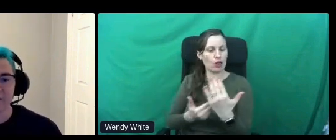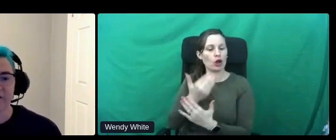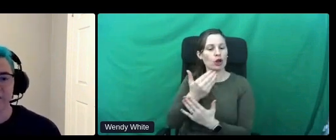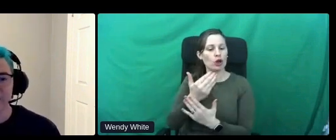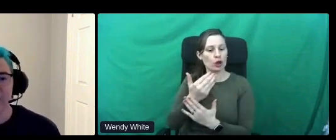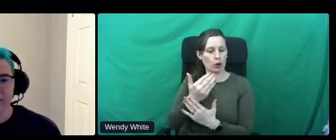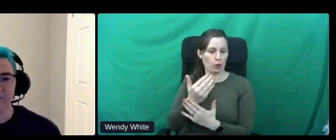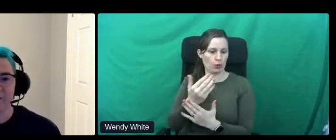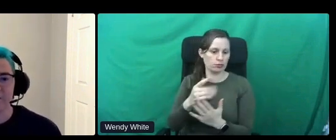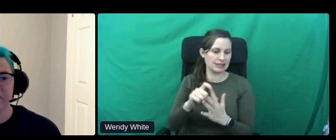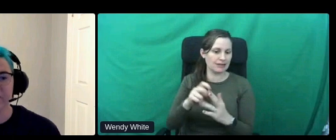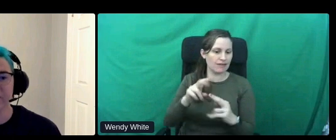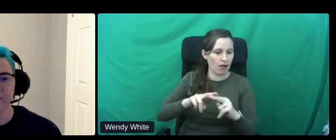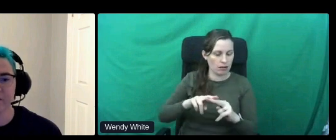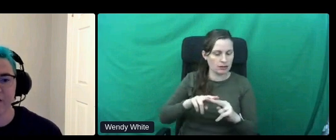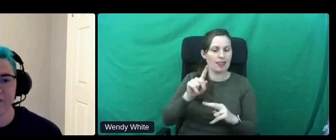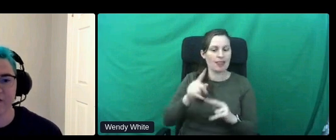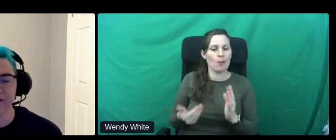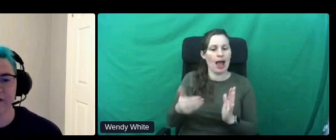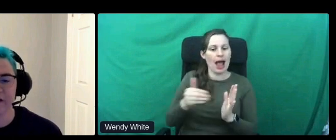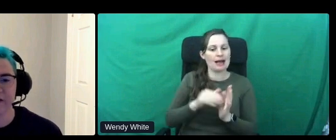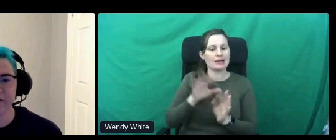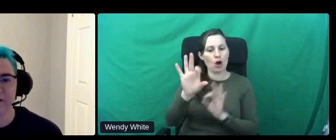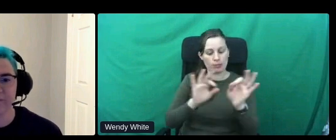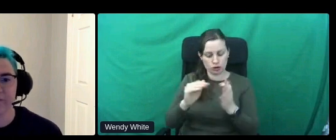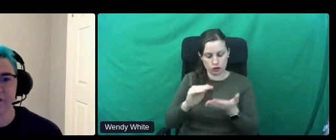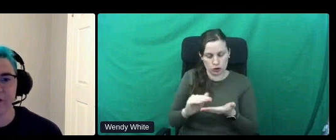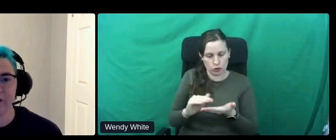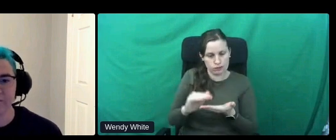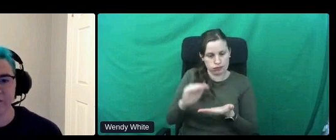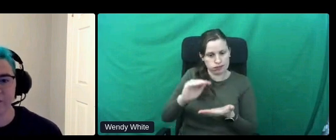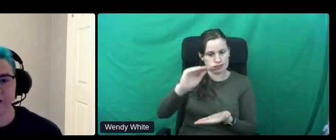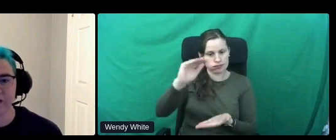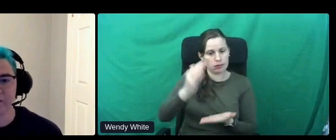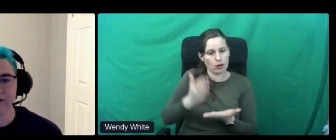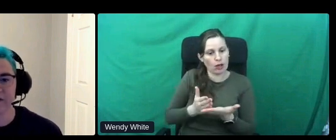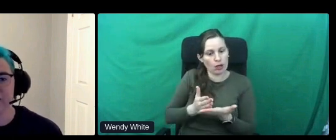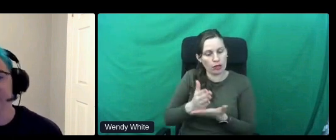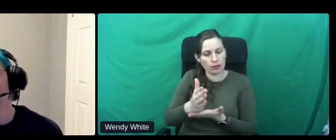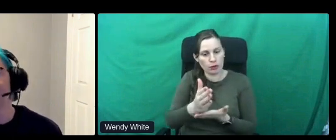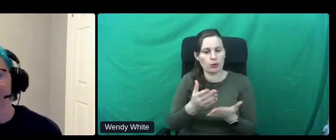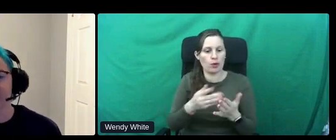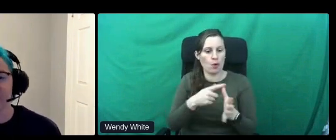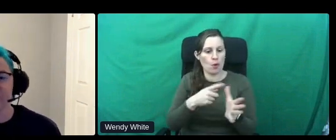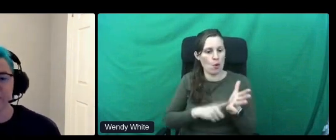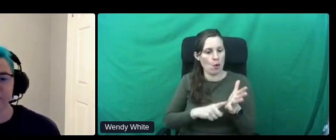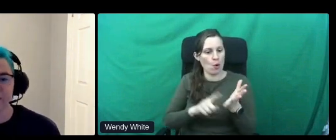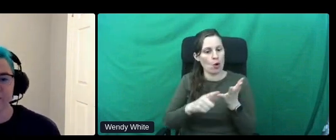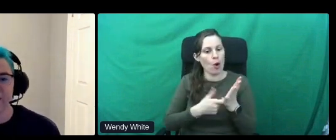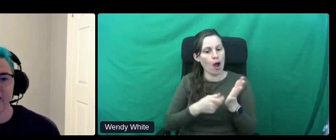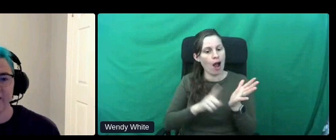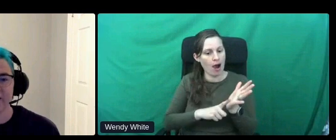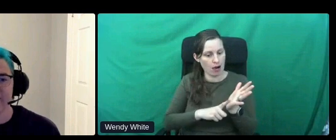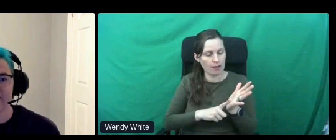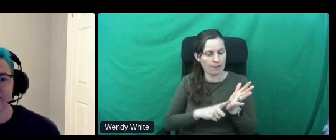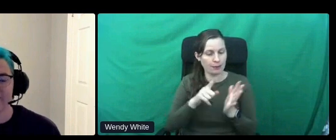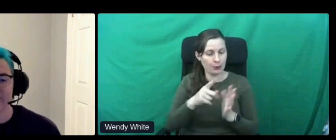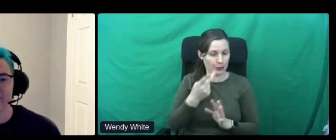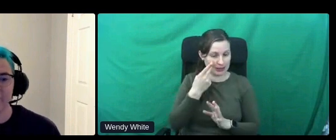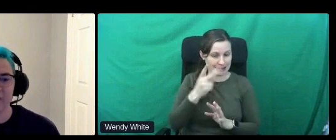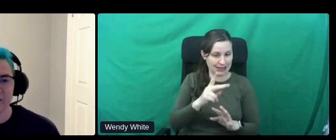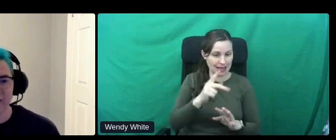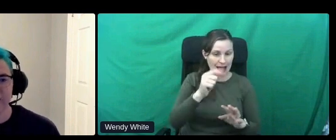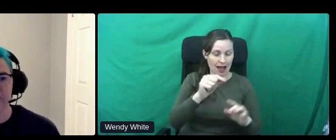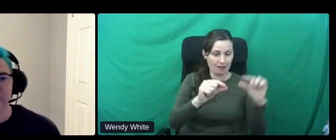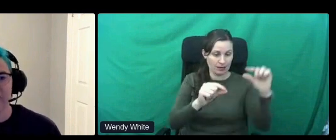added options to scale up to a larger text size throughout all of our UI elements. You can see that our tiny text size